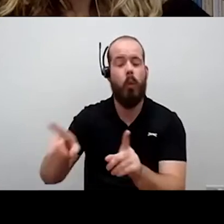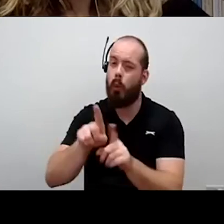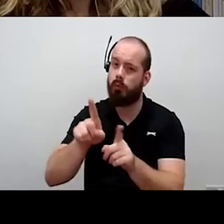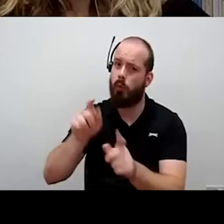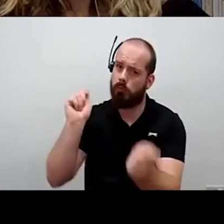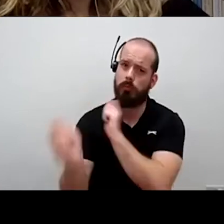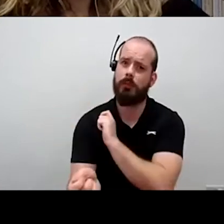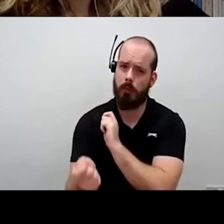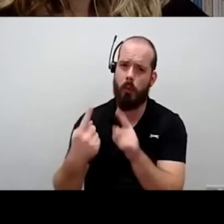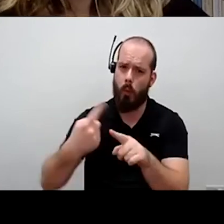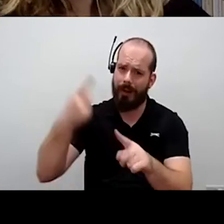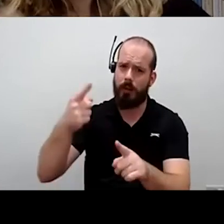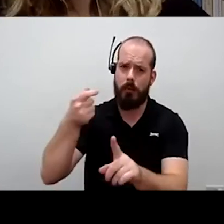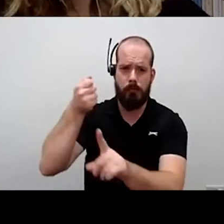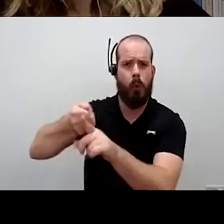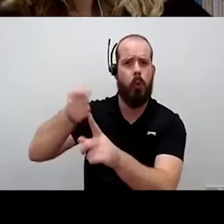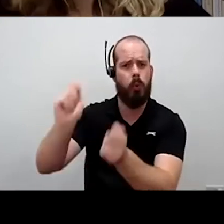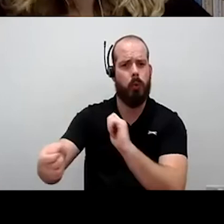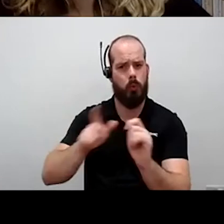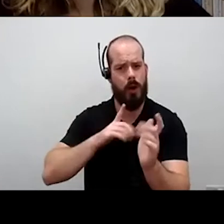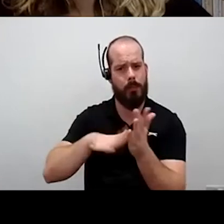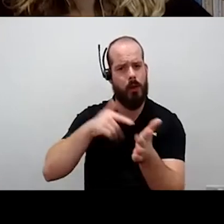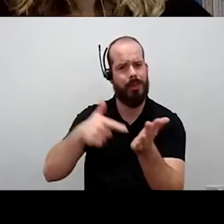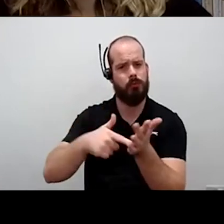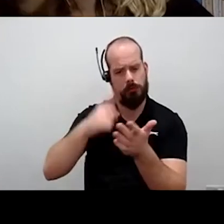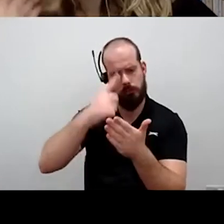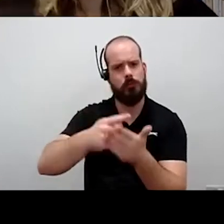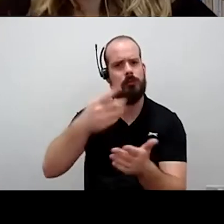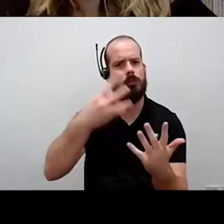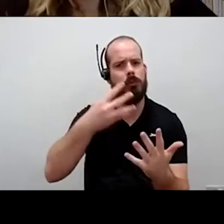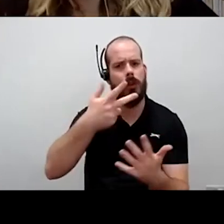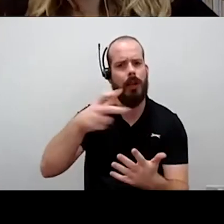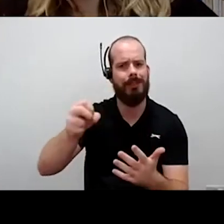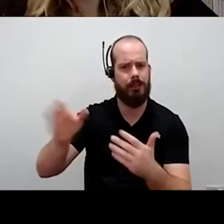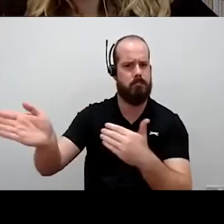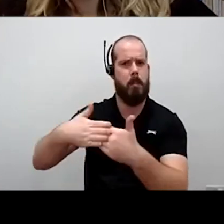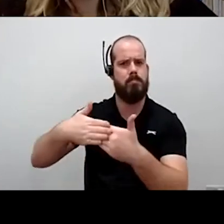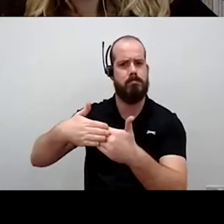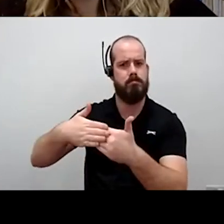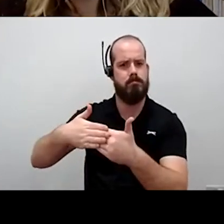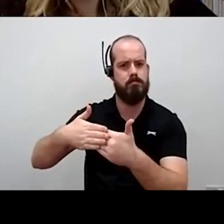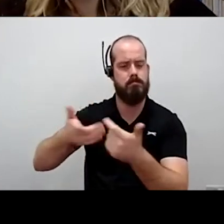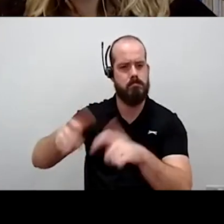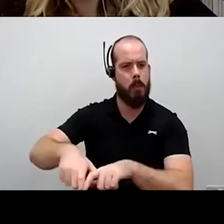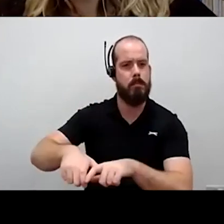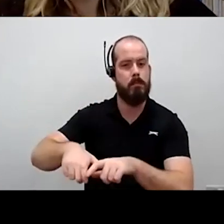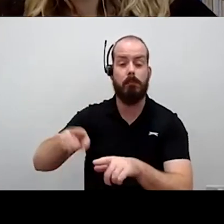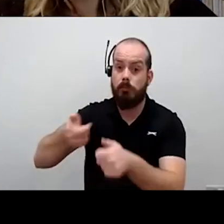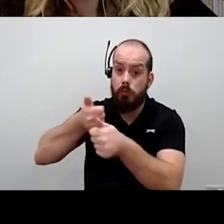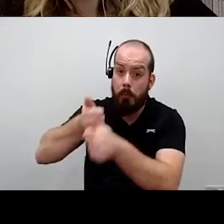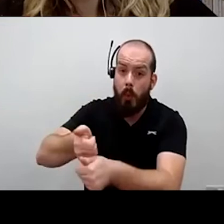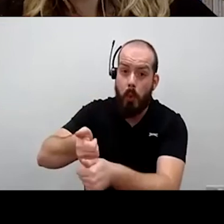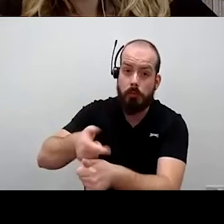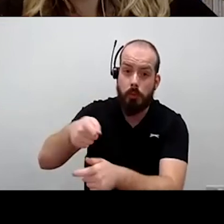Margaret Thatcher closed down mines in the 80s with very little support schemes for the